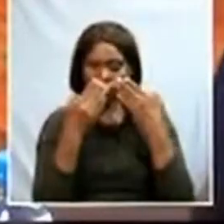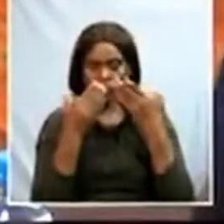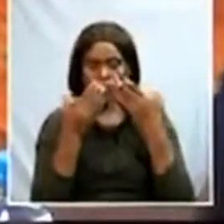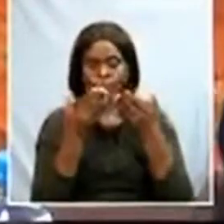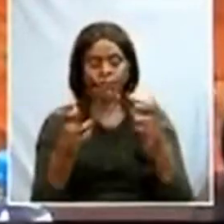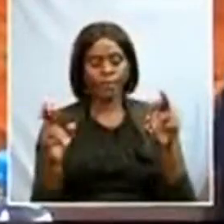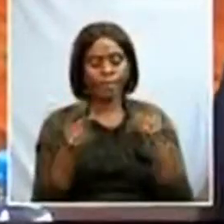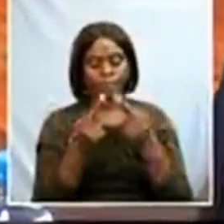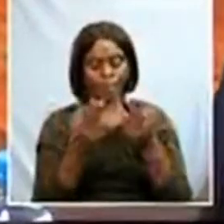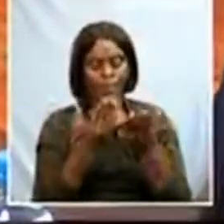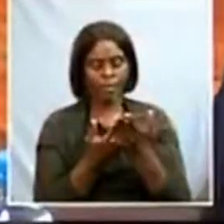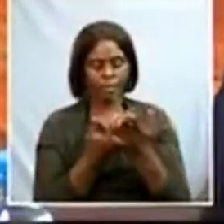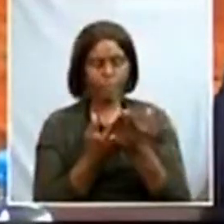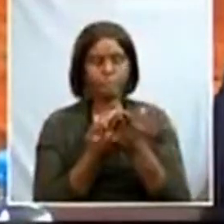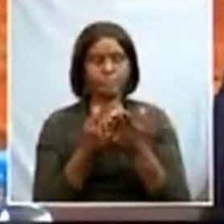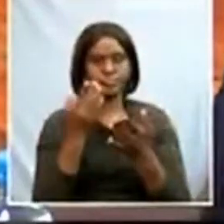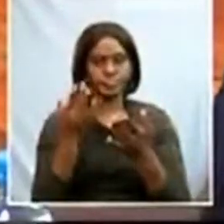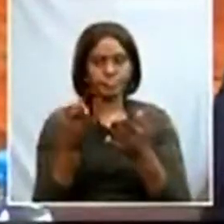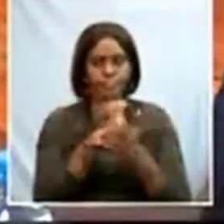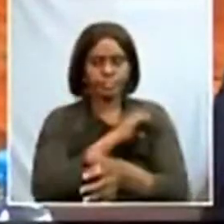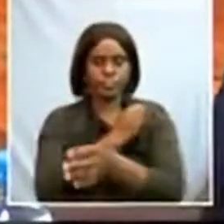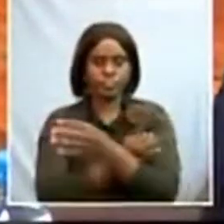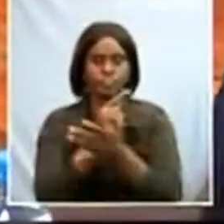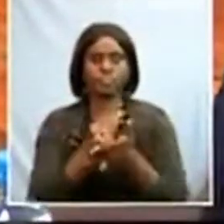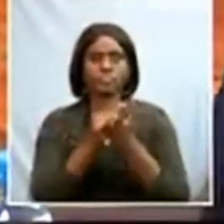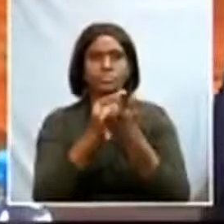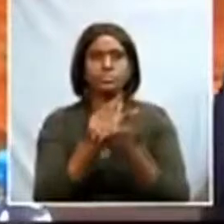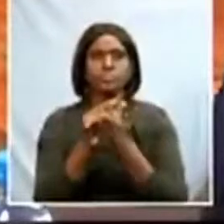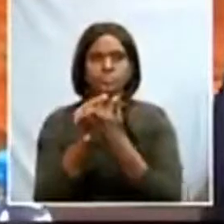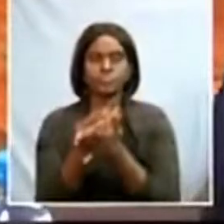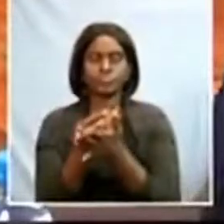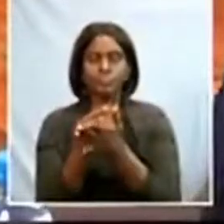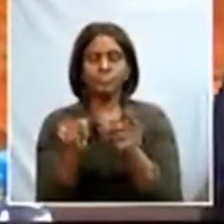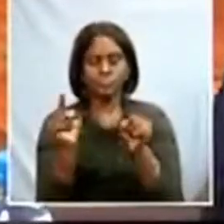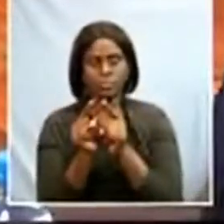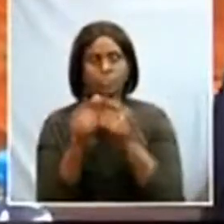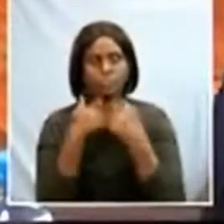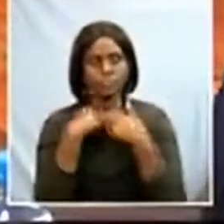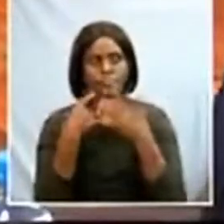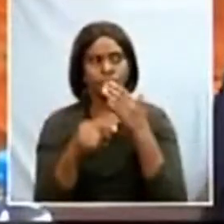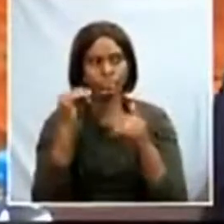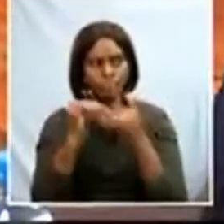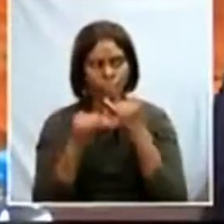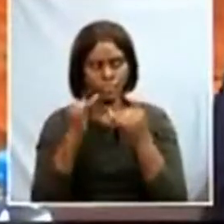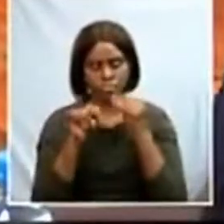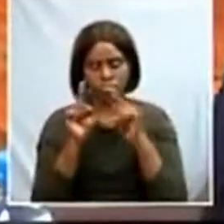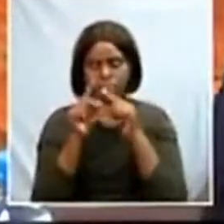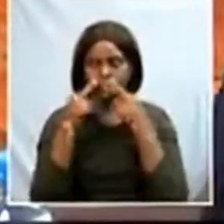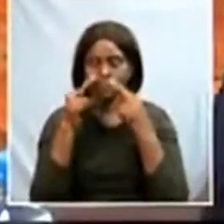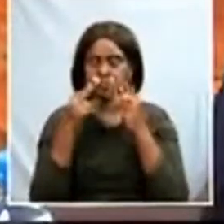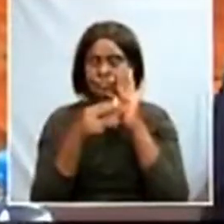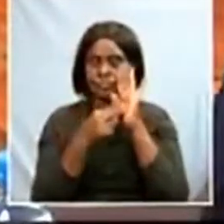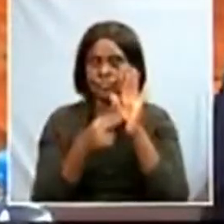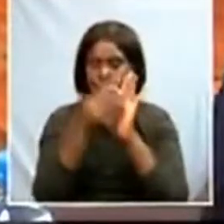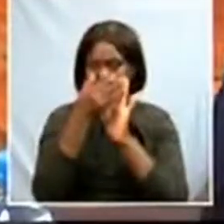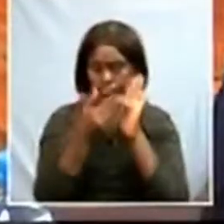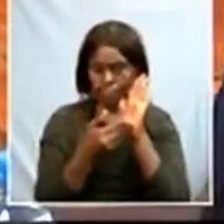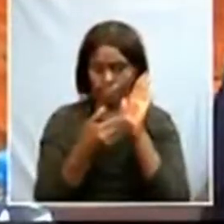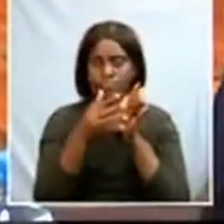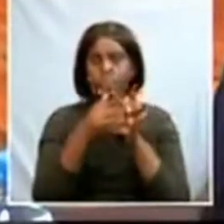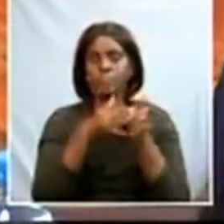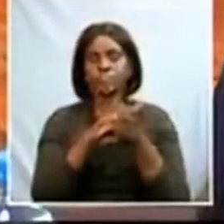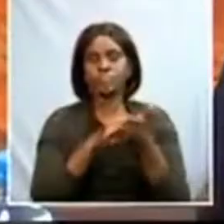the reconciliation of the empowerment grants has been completed and the results are shown in the